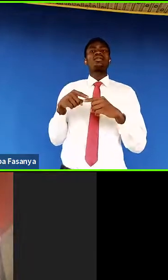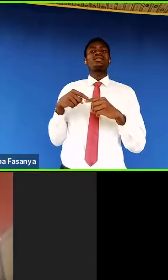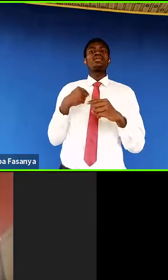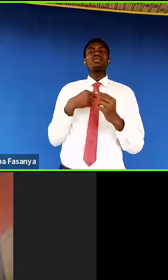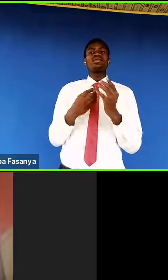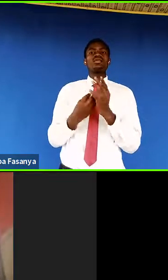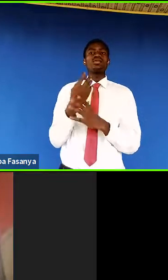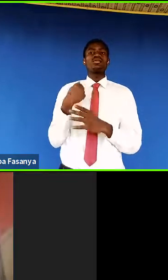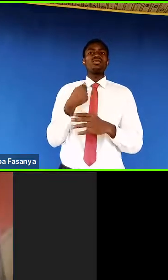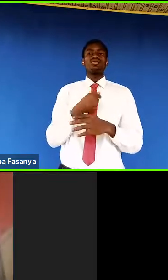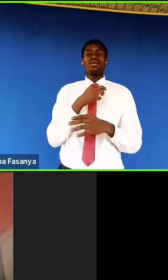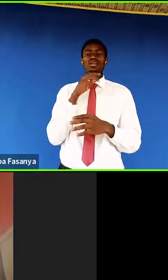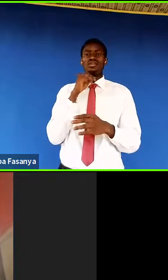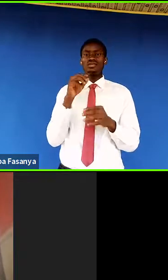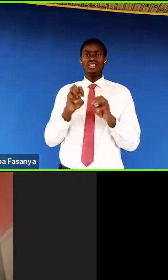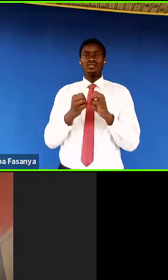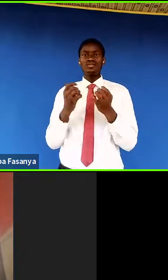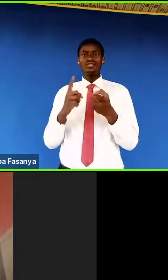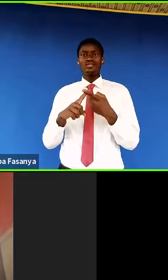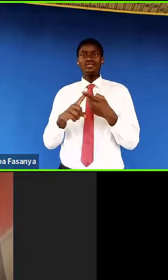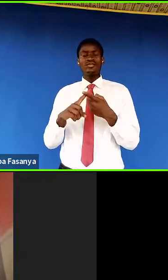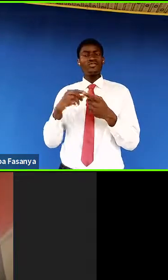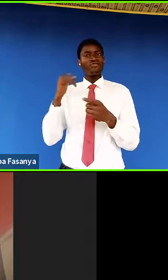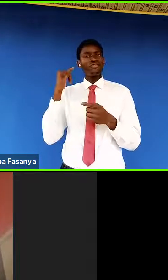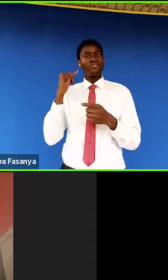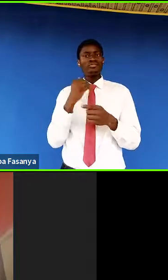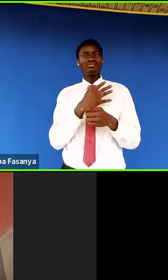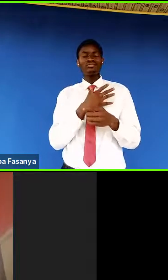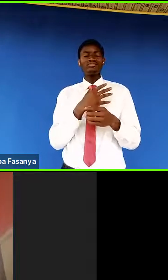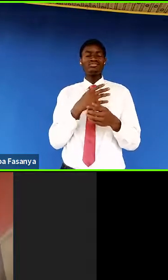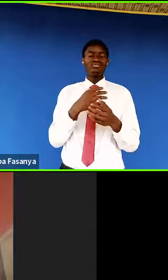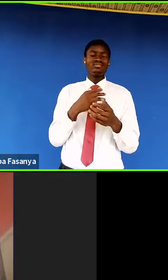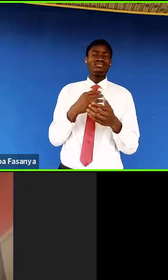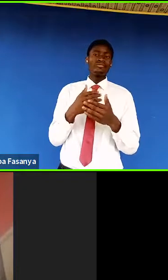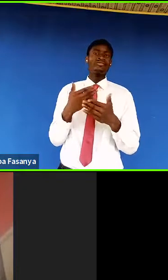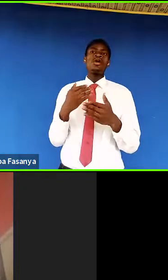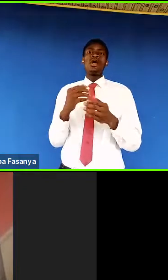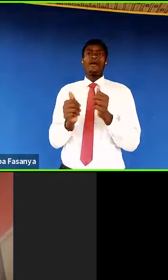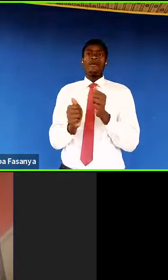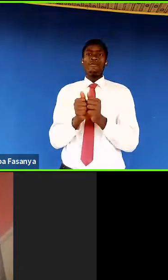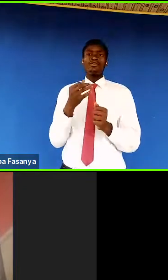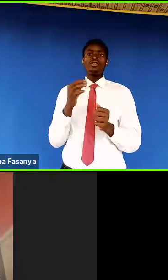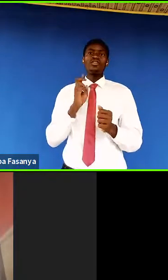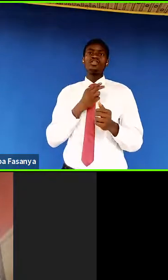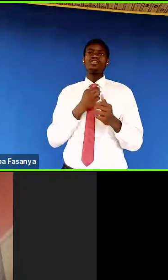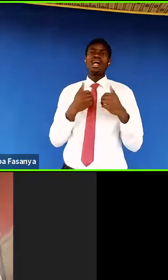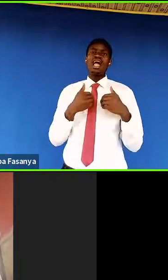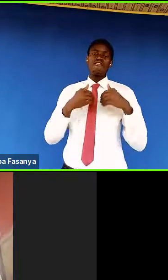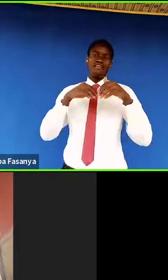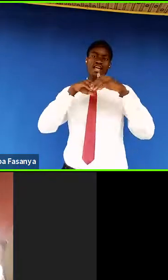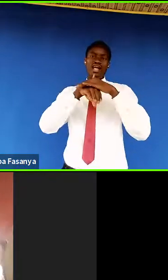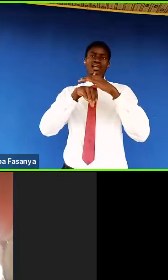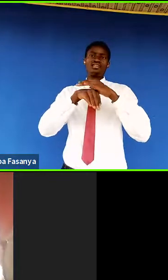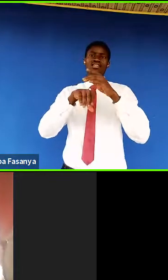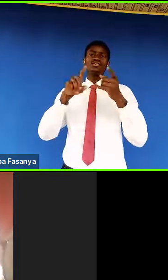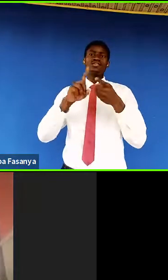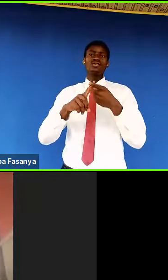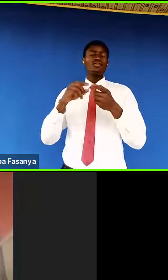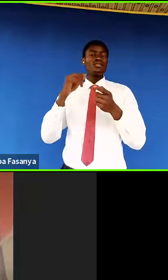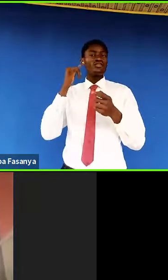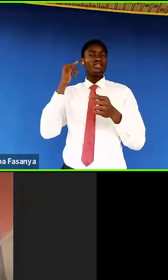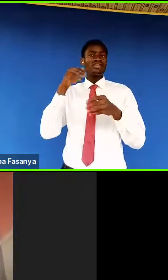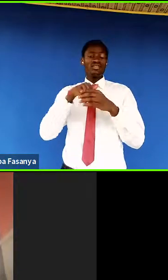time. Okay, where most of us had access to cell phones when we were in our 20s. Okay,